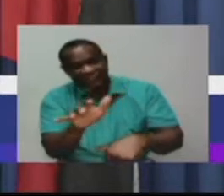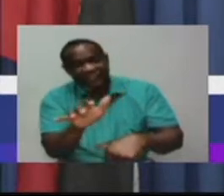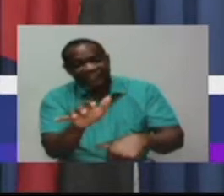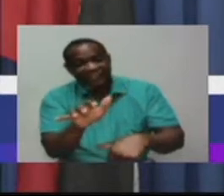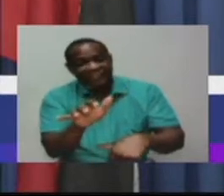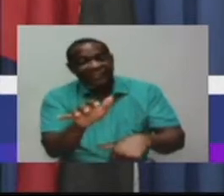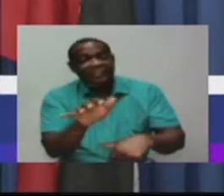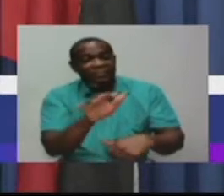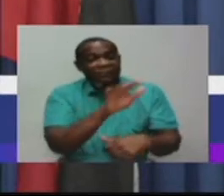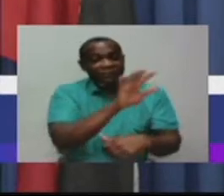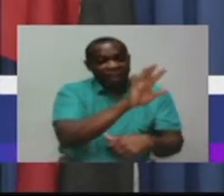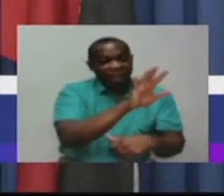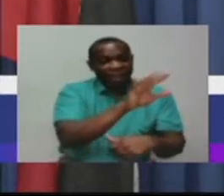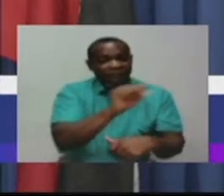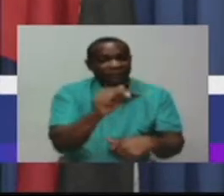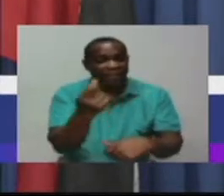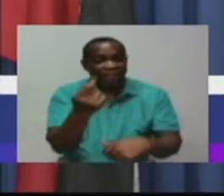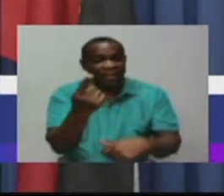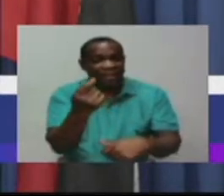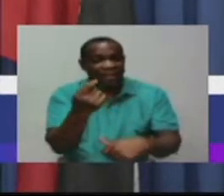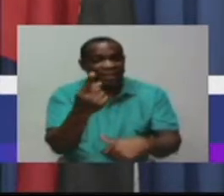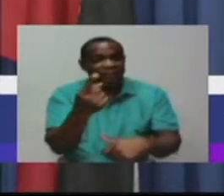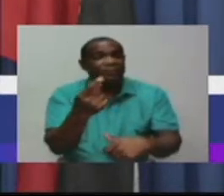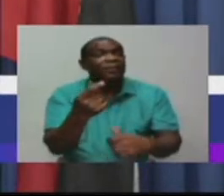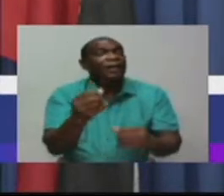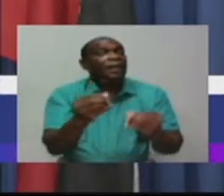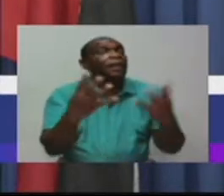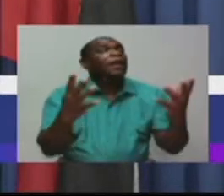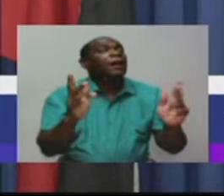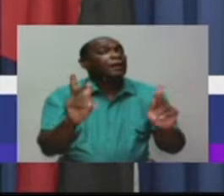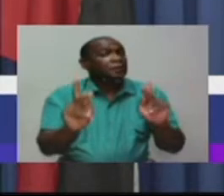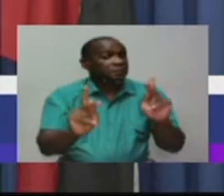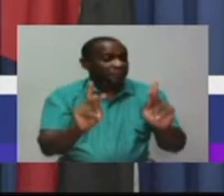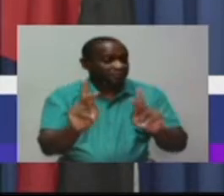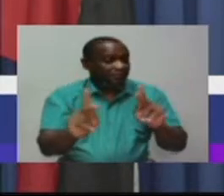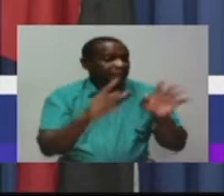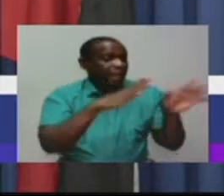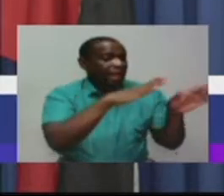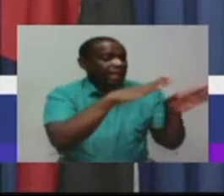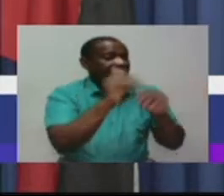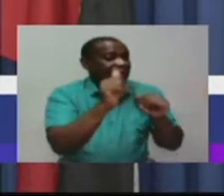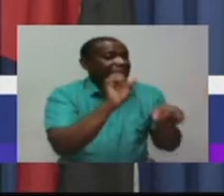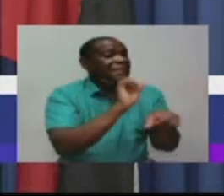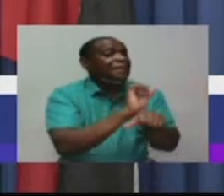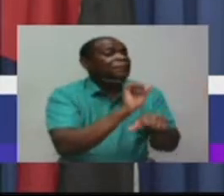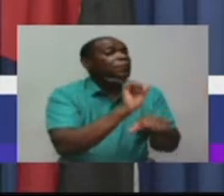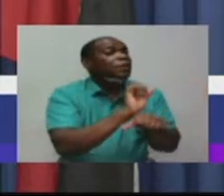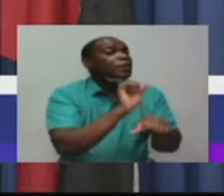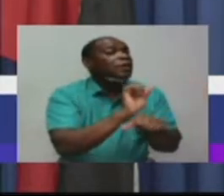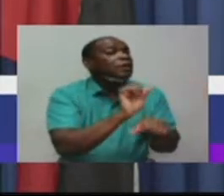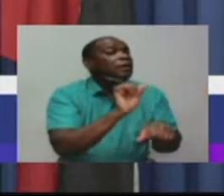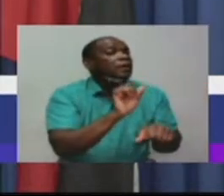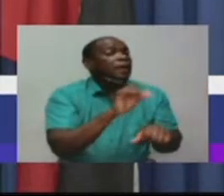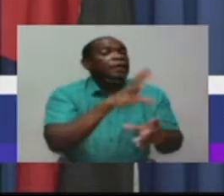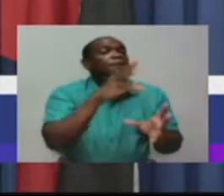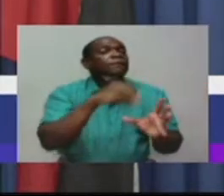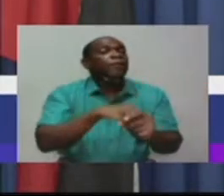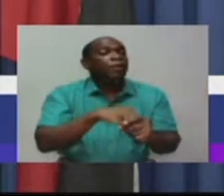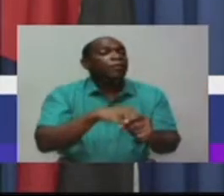11, that is when a significant amount of non-essential activity can take